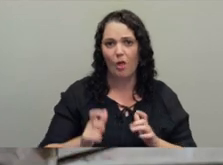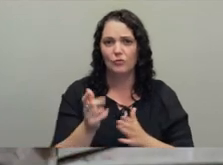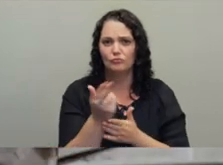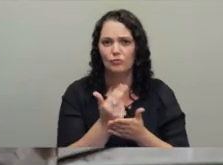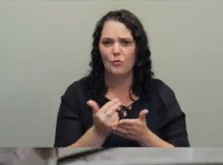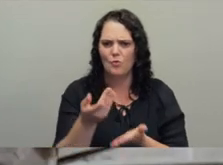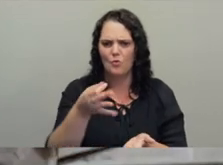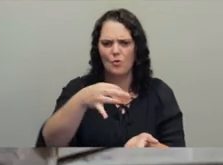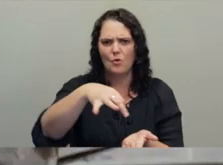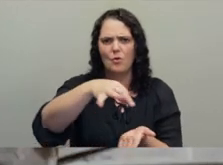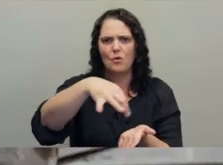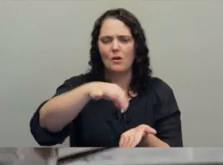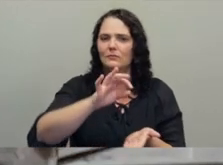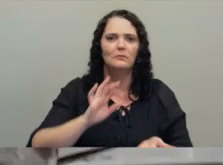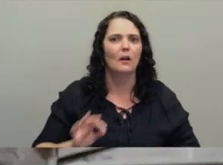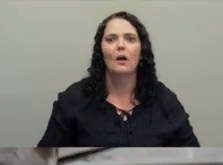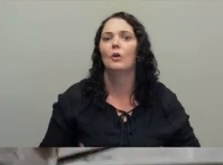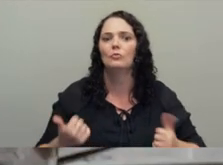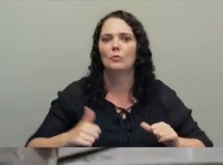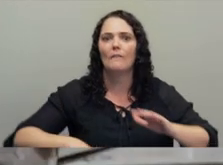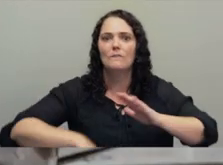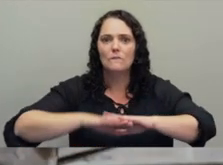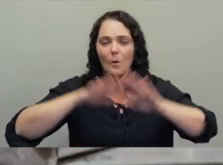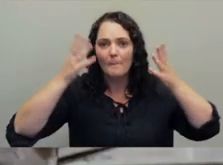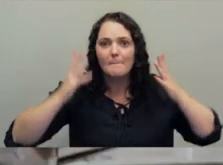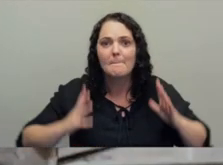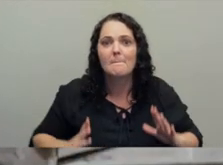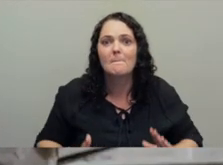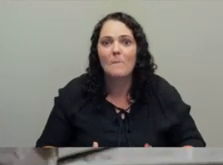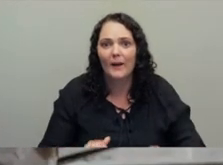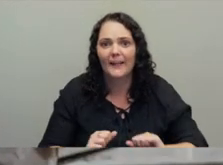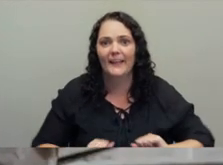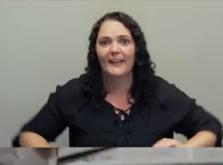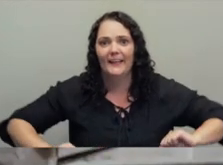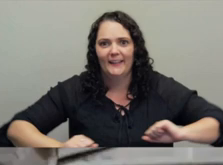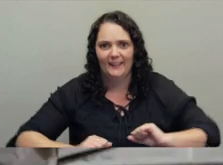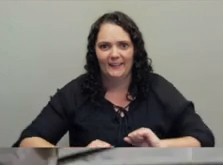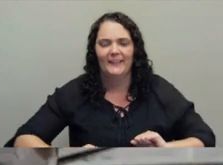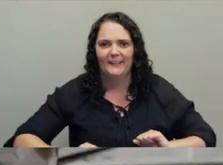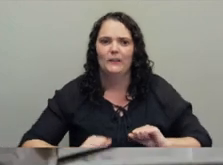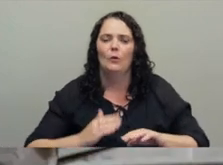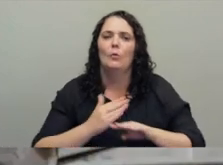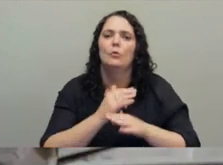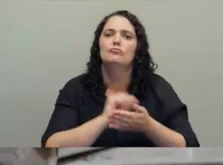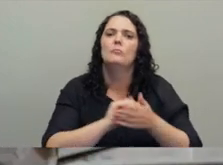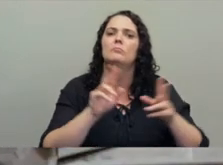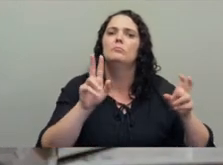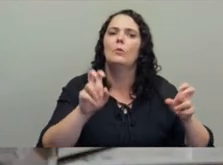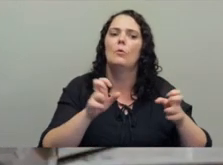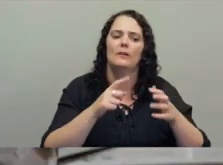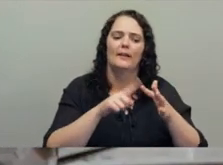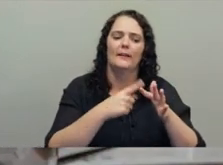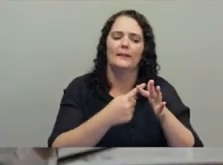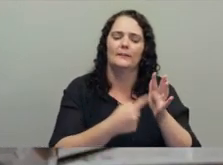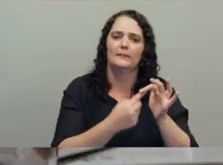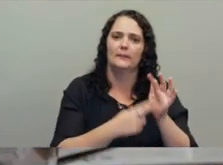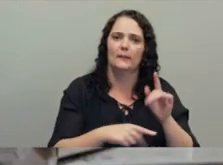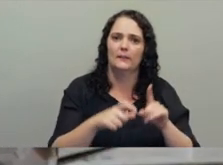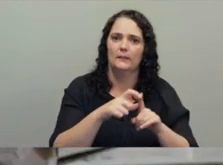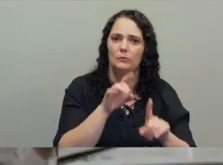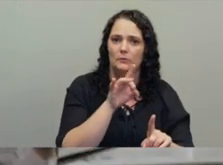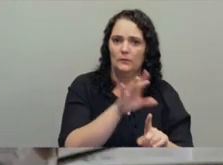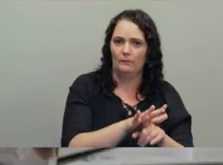your entire body in the process of drawing in a workshop we're calling Extend Yourself. I'm then going to continue on with the last